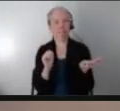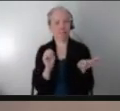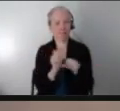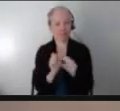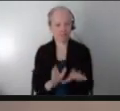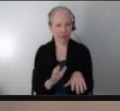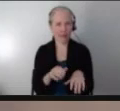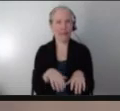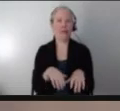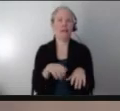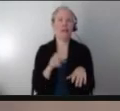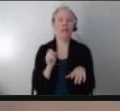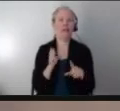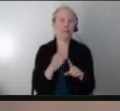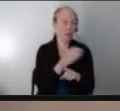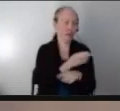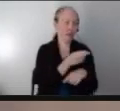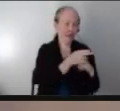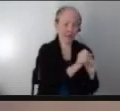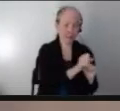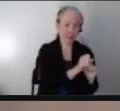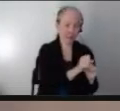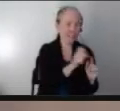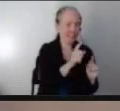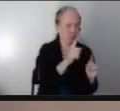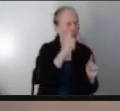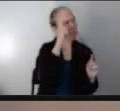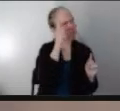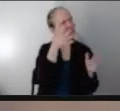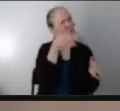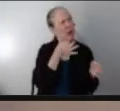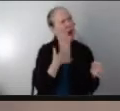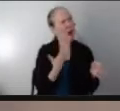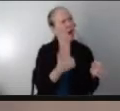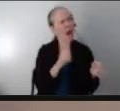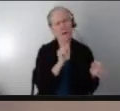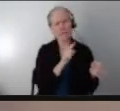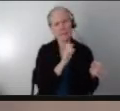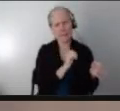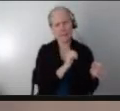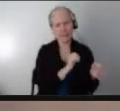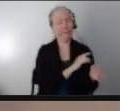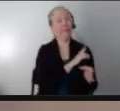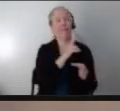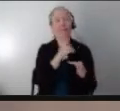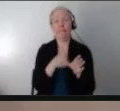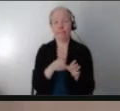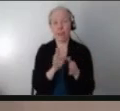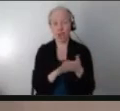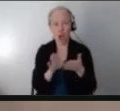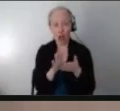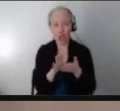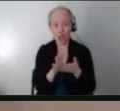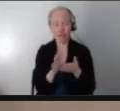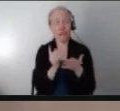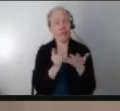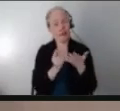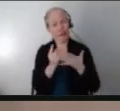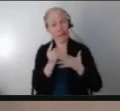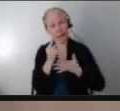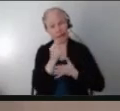then proceed to get their degrees. And for those, especially in the